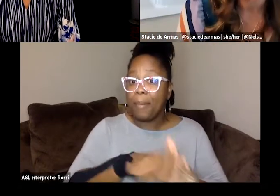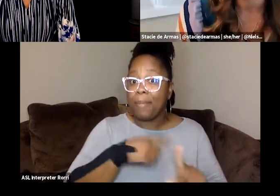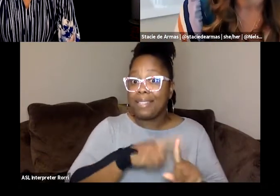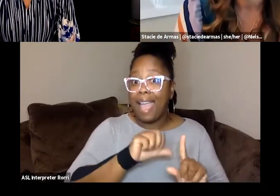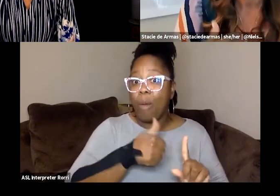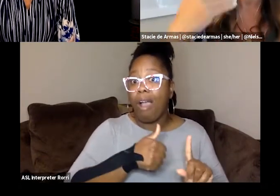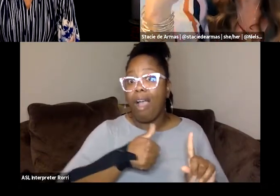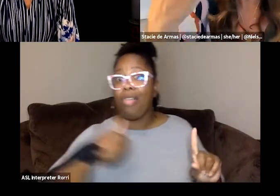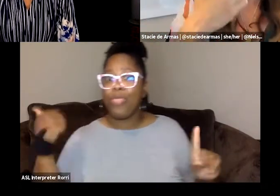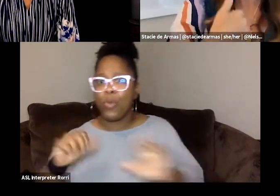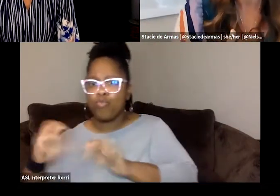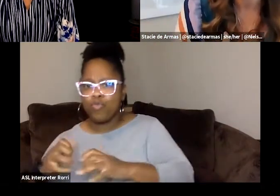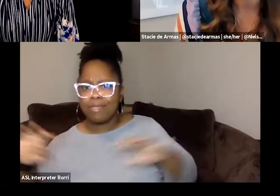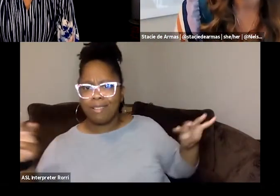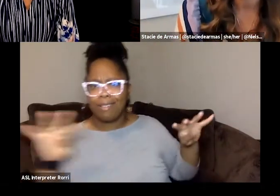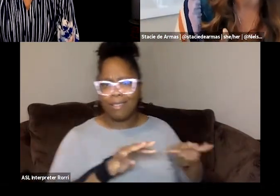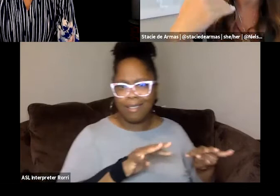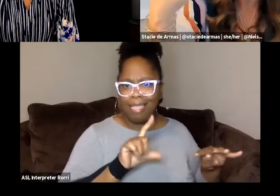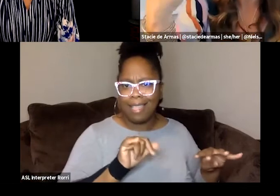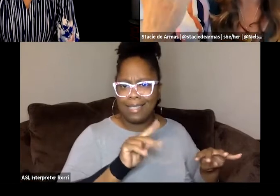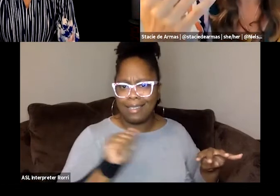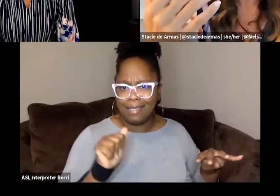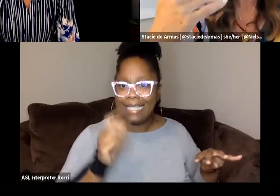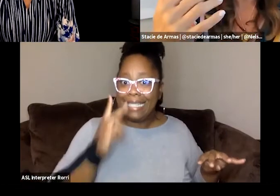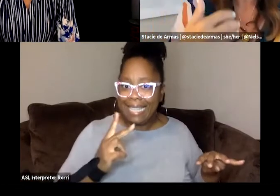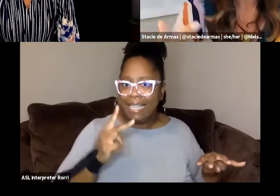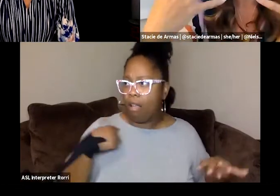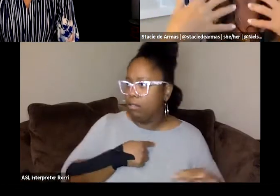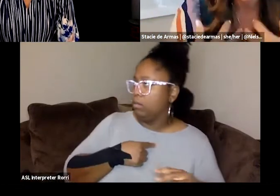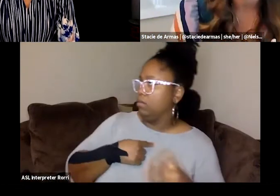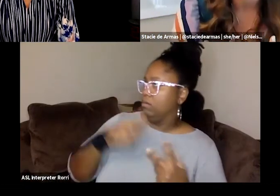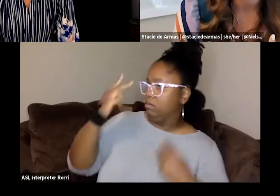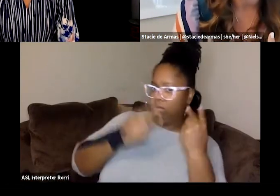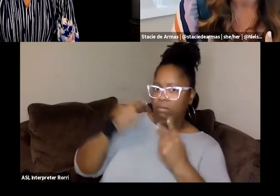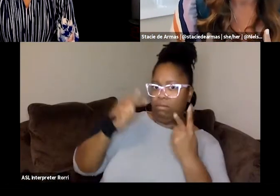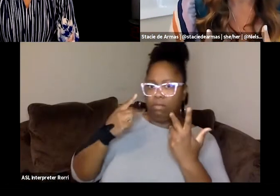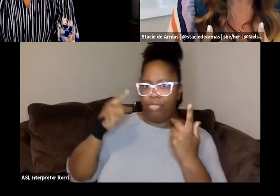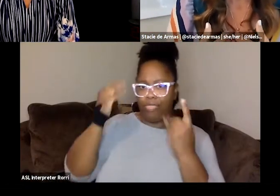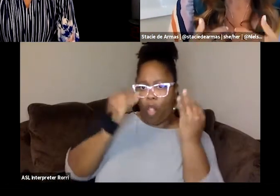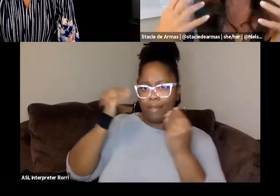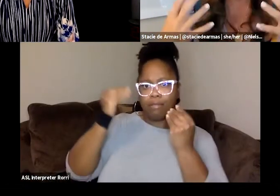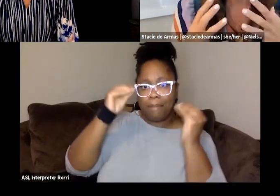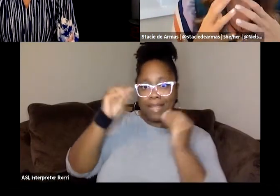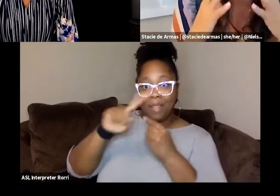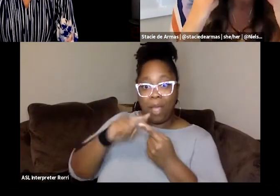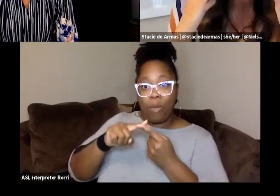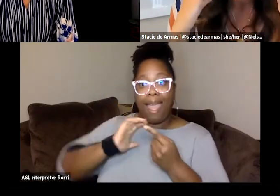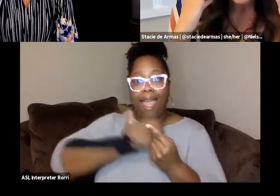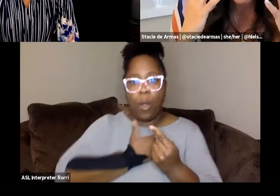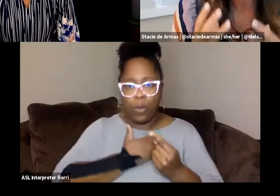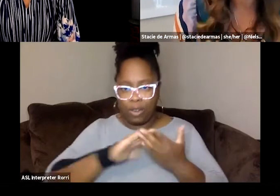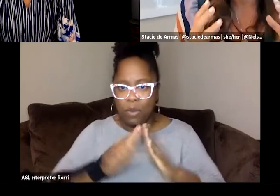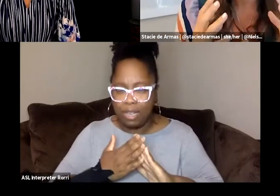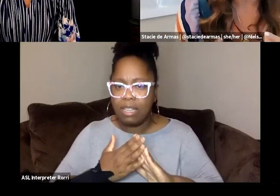see who we are and determine who we are, right? And build their thoughts and opinions about our community. So it's much more, of